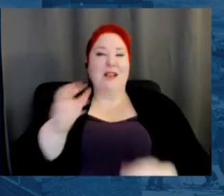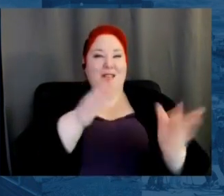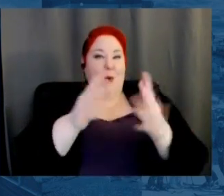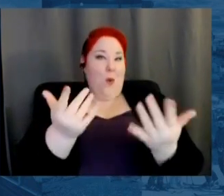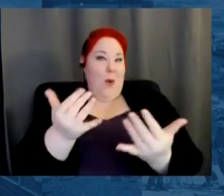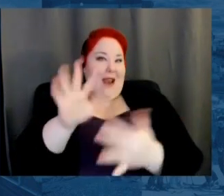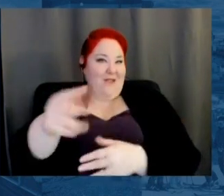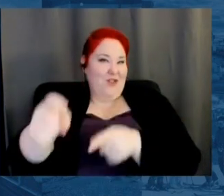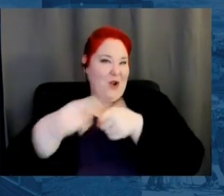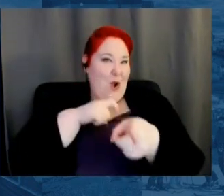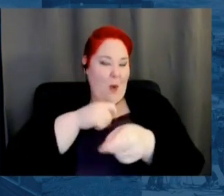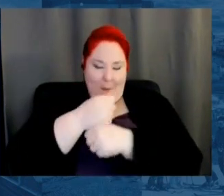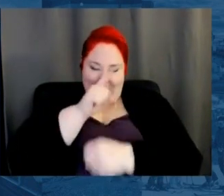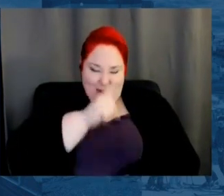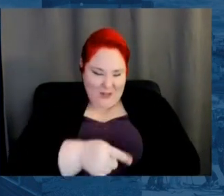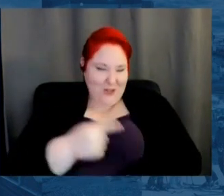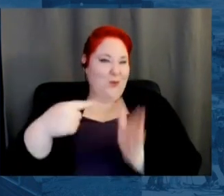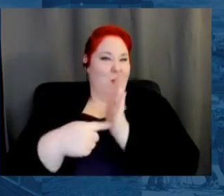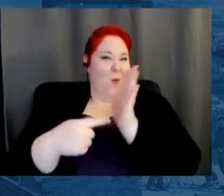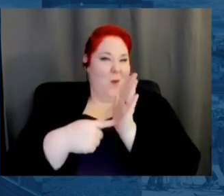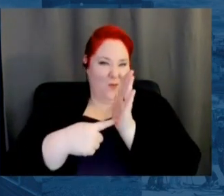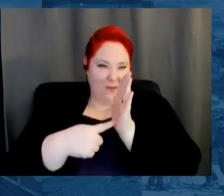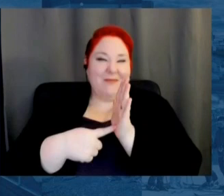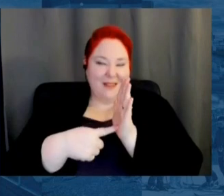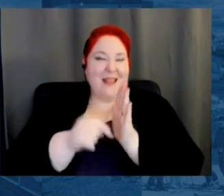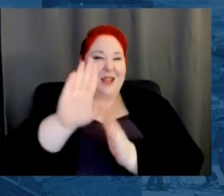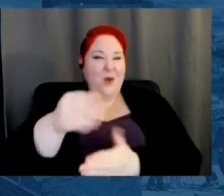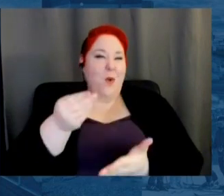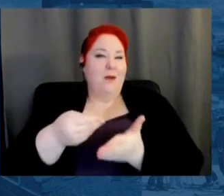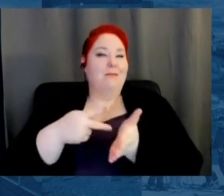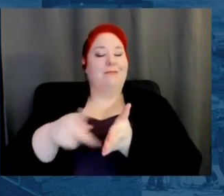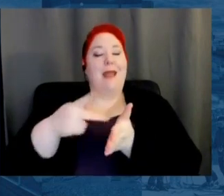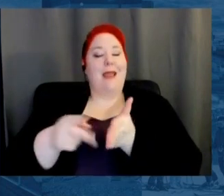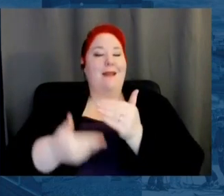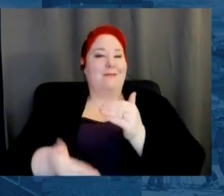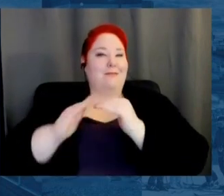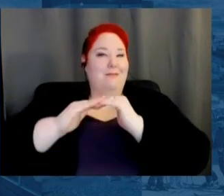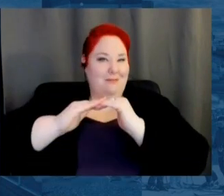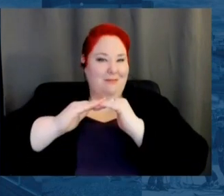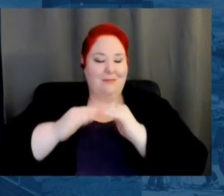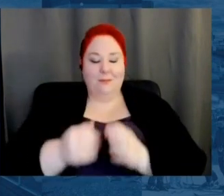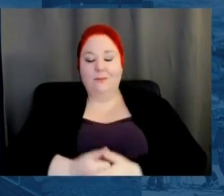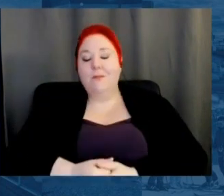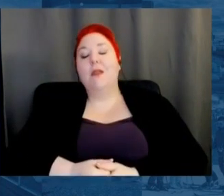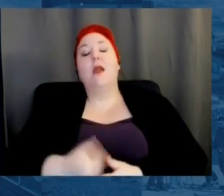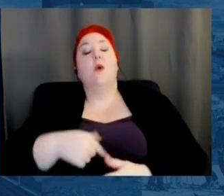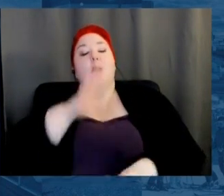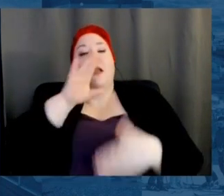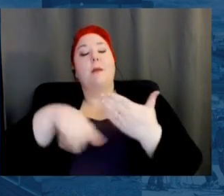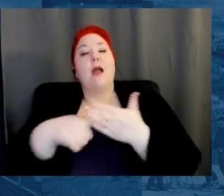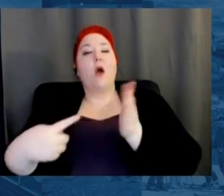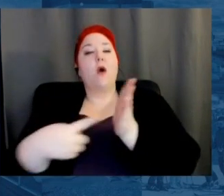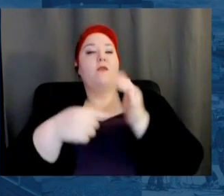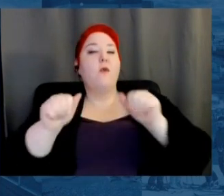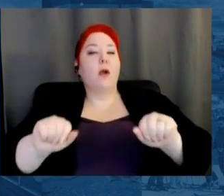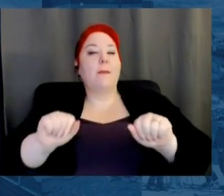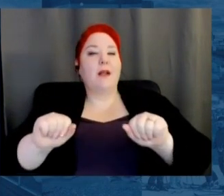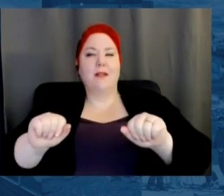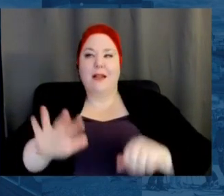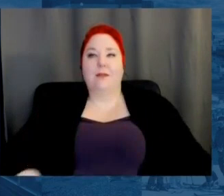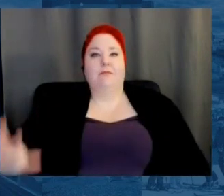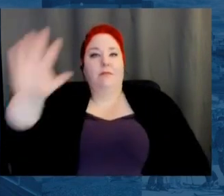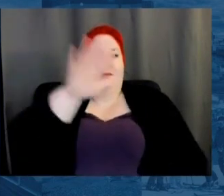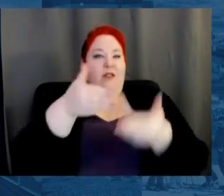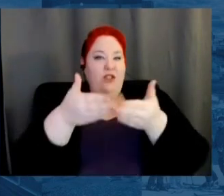you are owed. But we're not just raising the floor on wages. We're talking about affordability across the board. And let's just look back over the last 2 years,